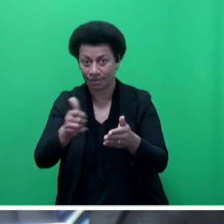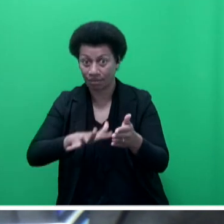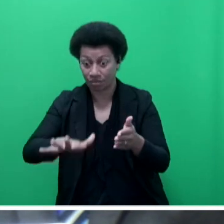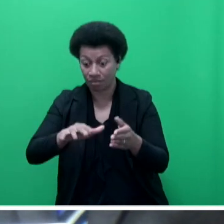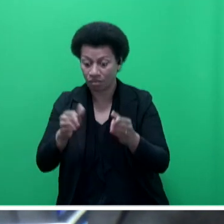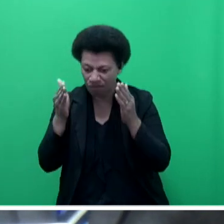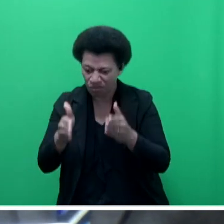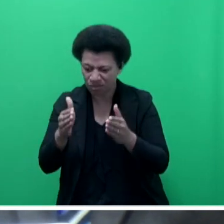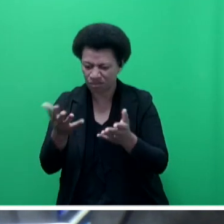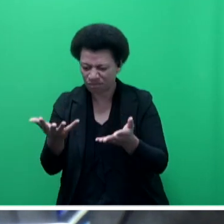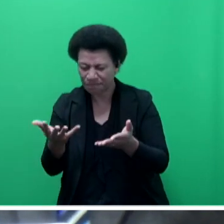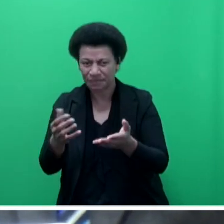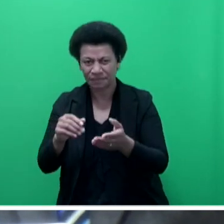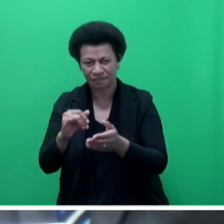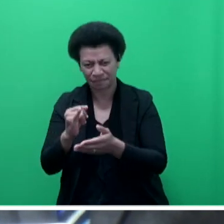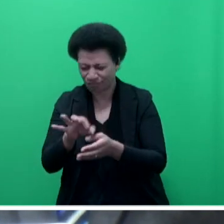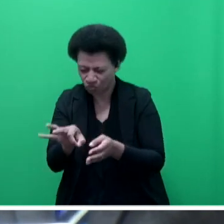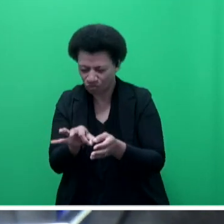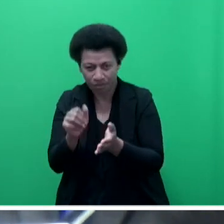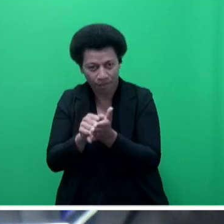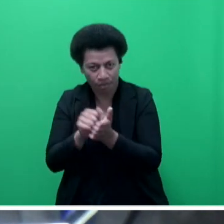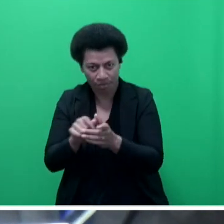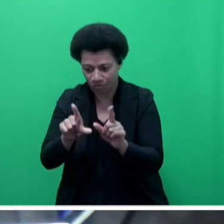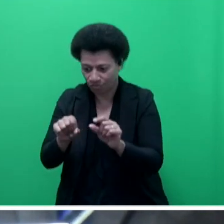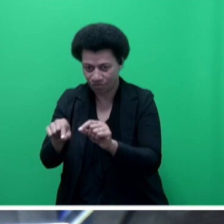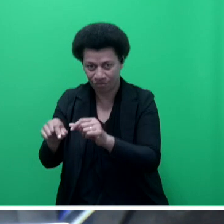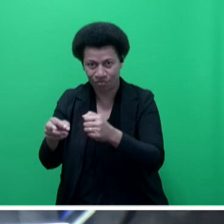were found by the project manager.